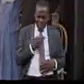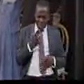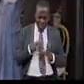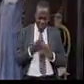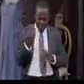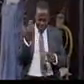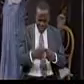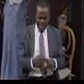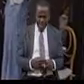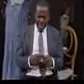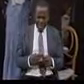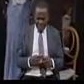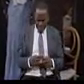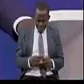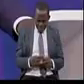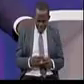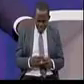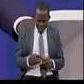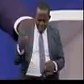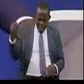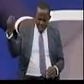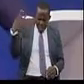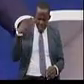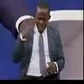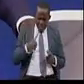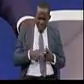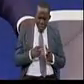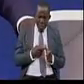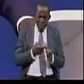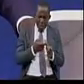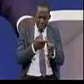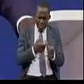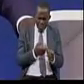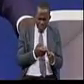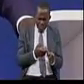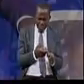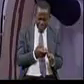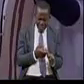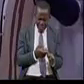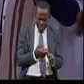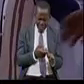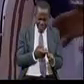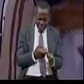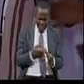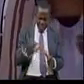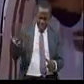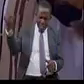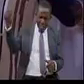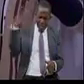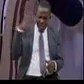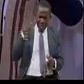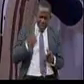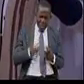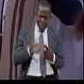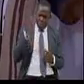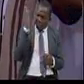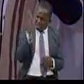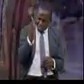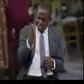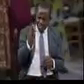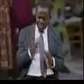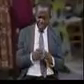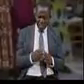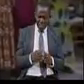the grace to run. The grace to preach. Amen. The grace to